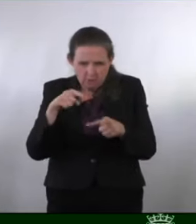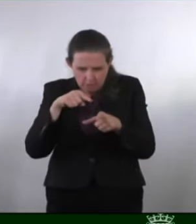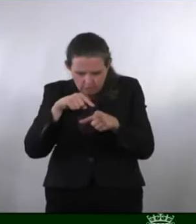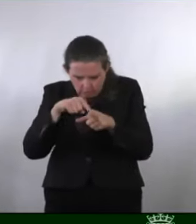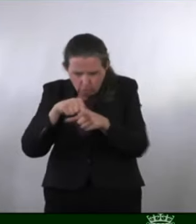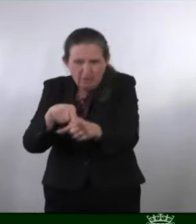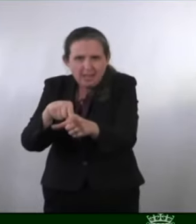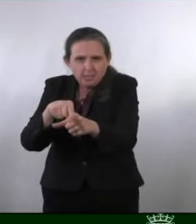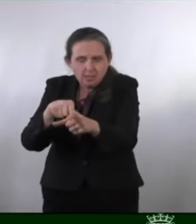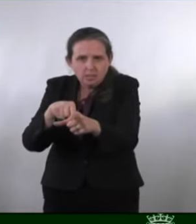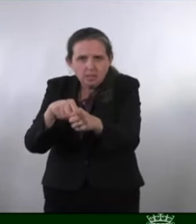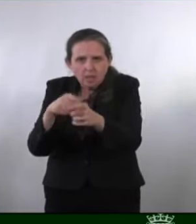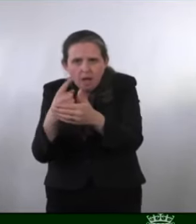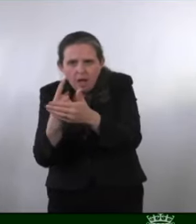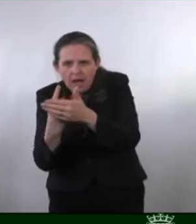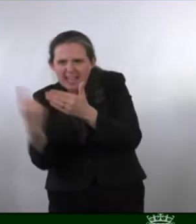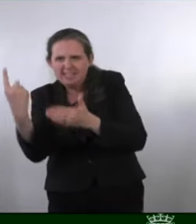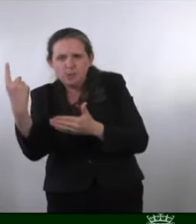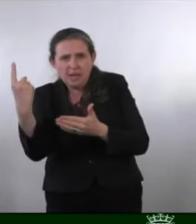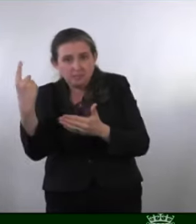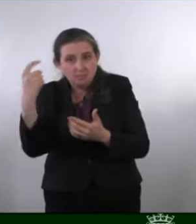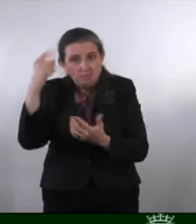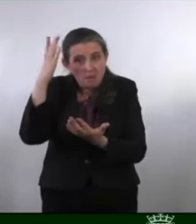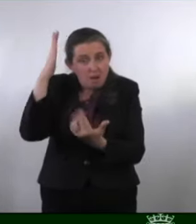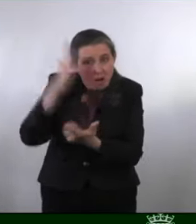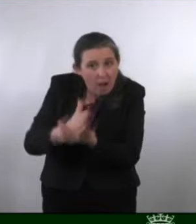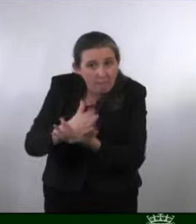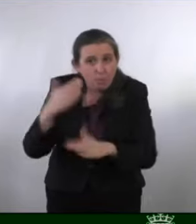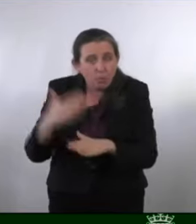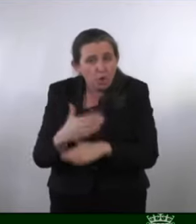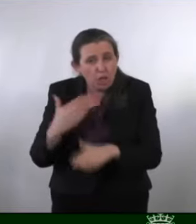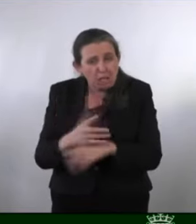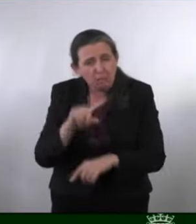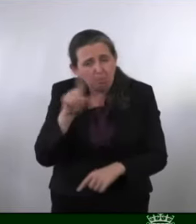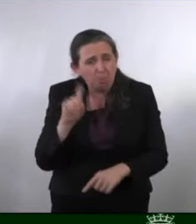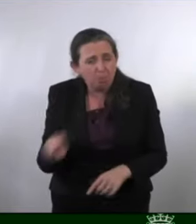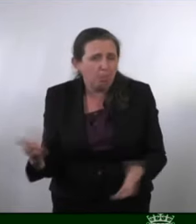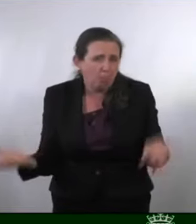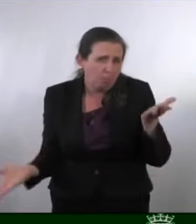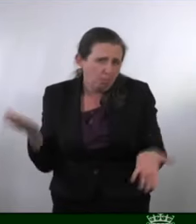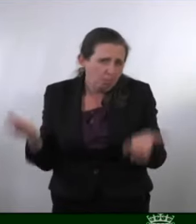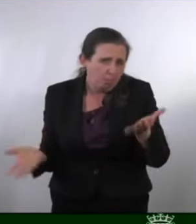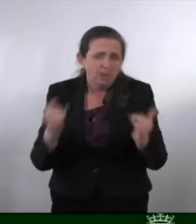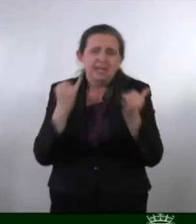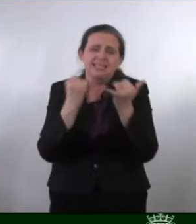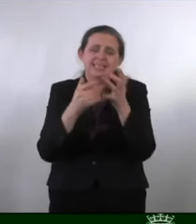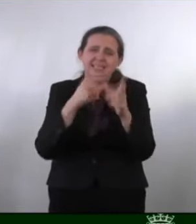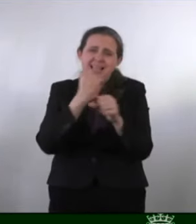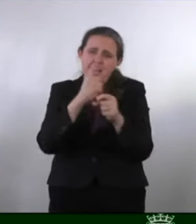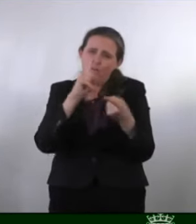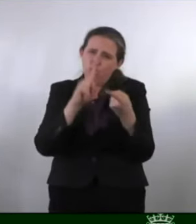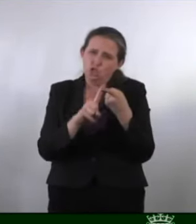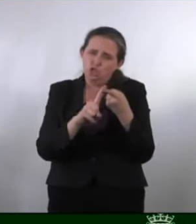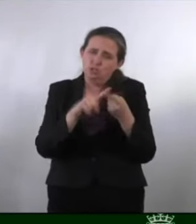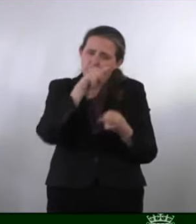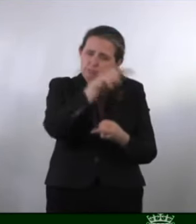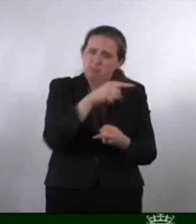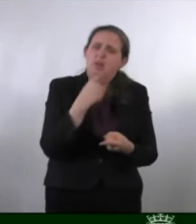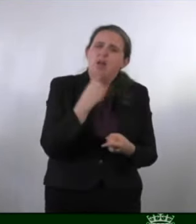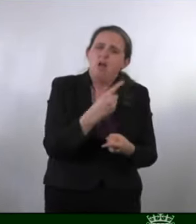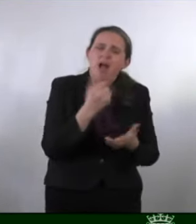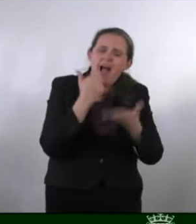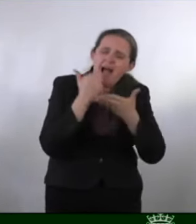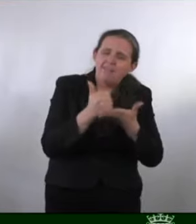isolate, are not fit for purpose. SAGE advised and continues to advise that for trace and isolate